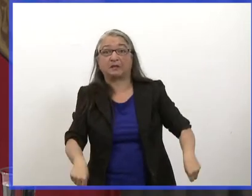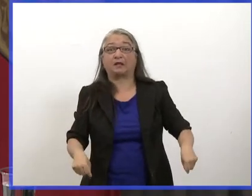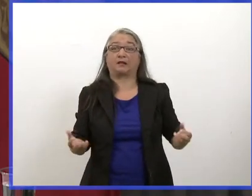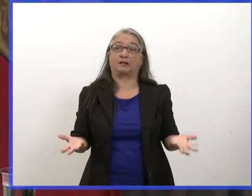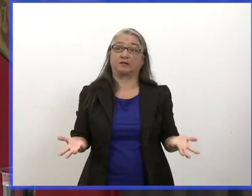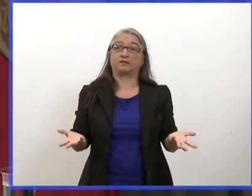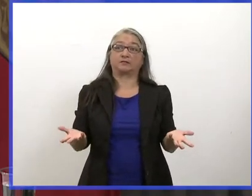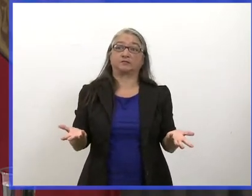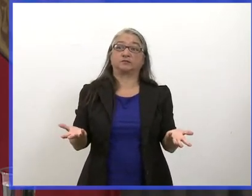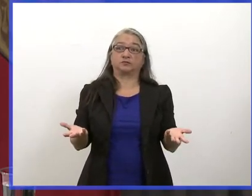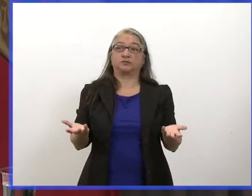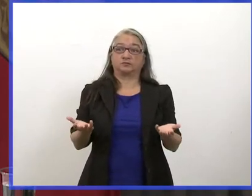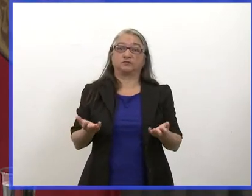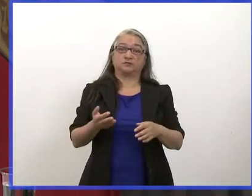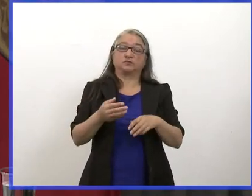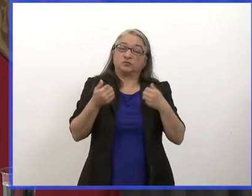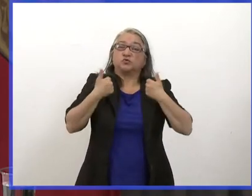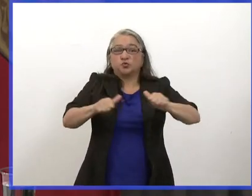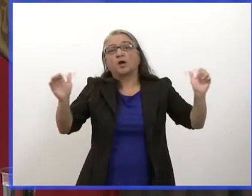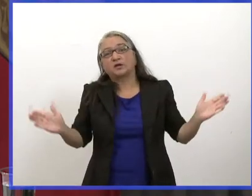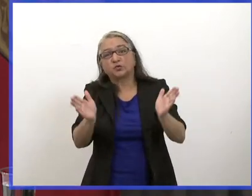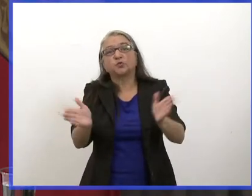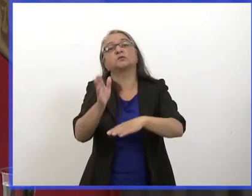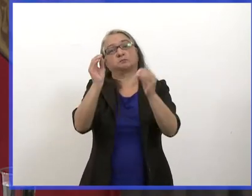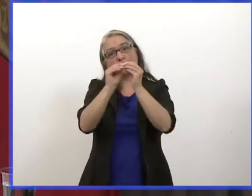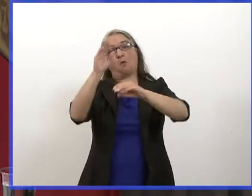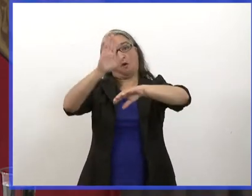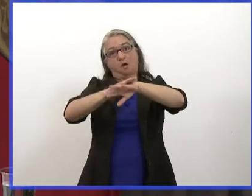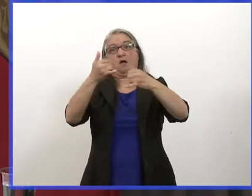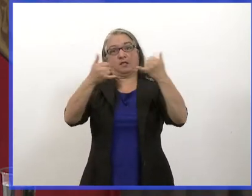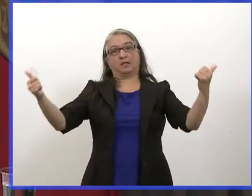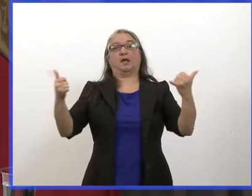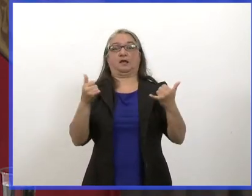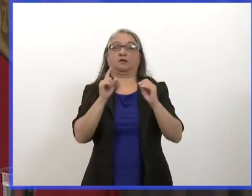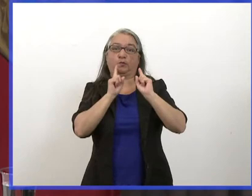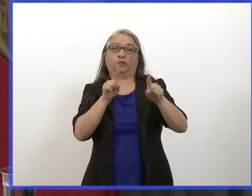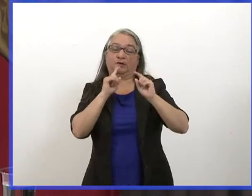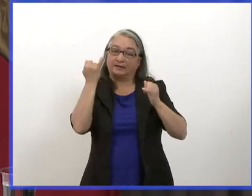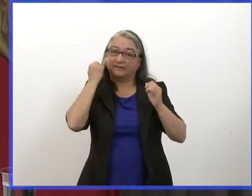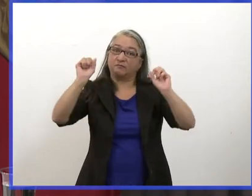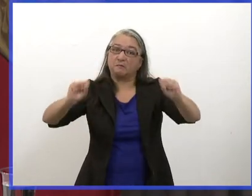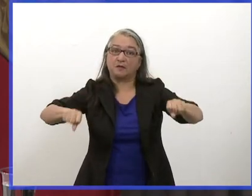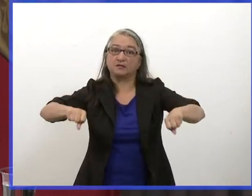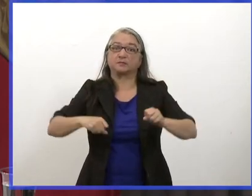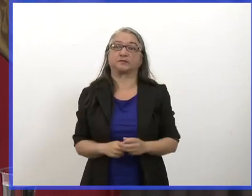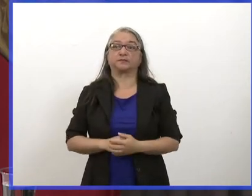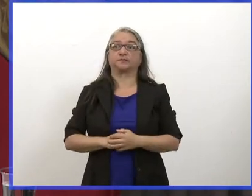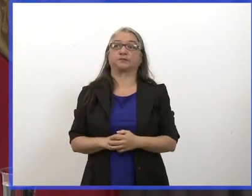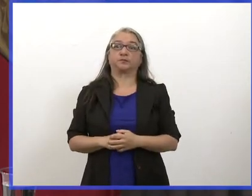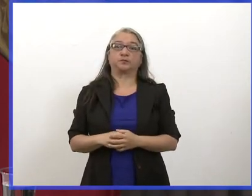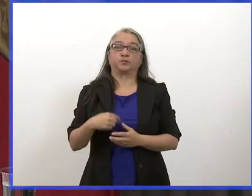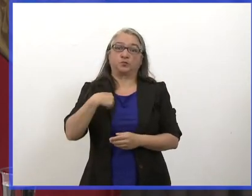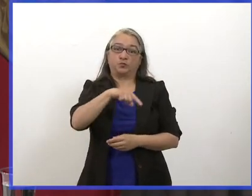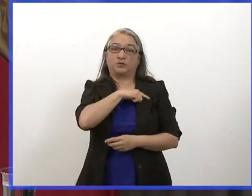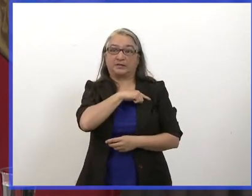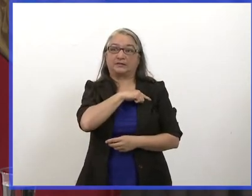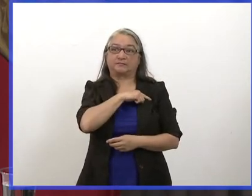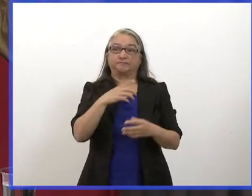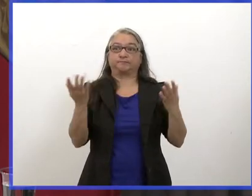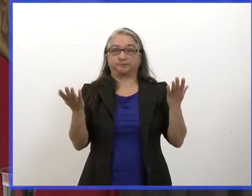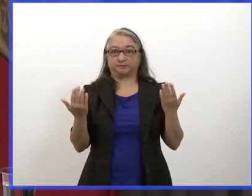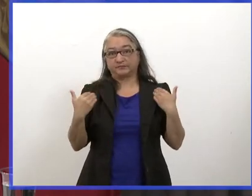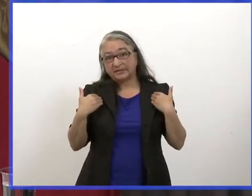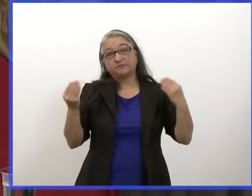per household. Increased requirements will be brought in for malls to manage capacity